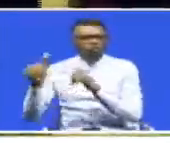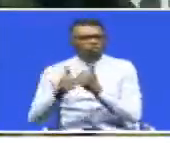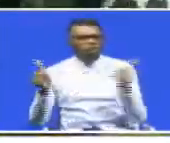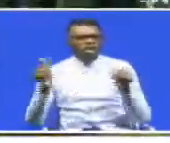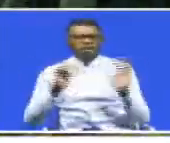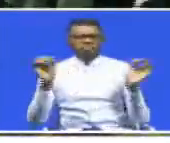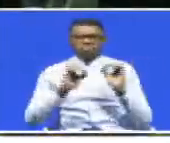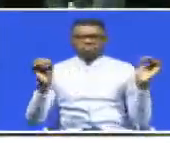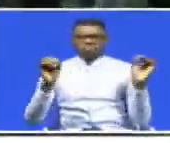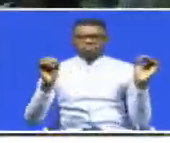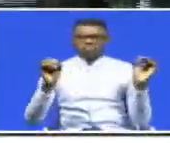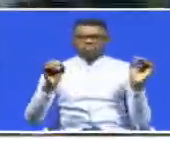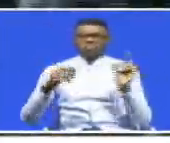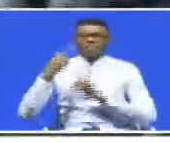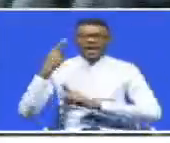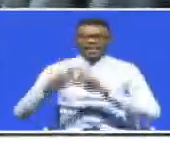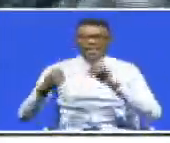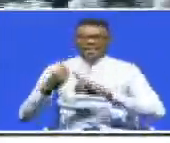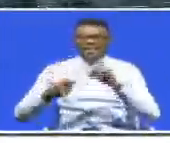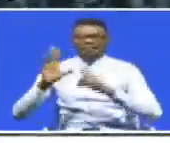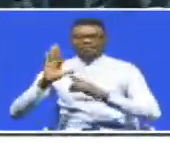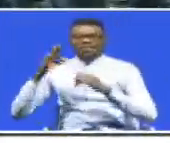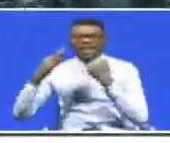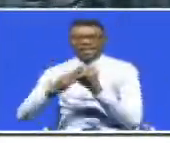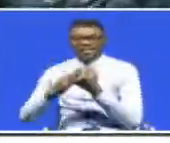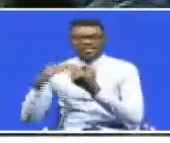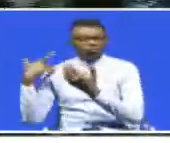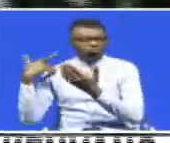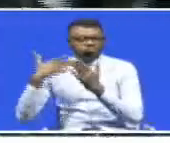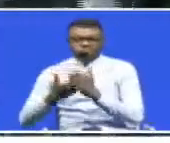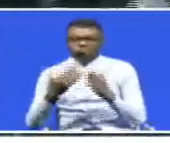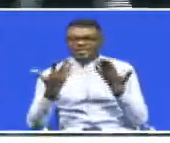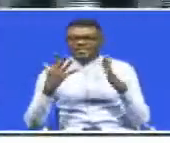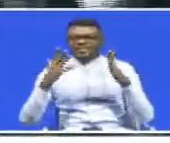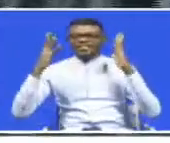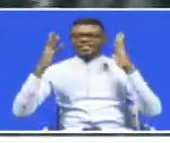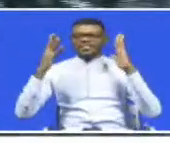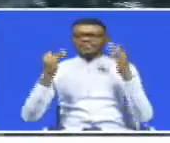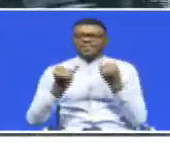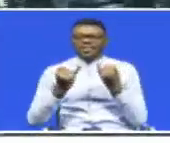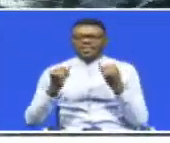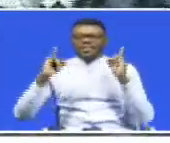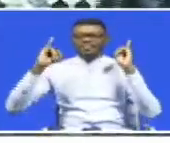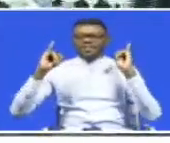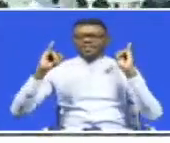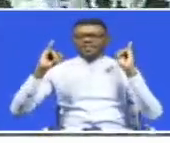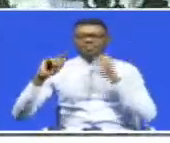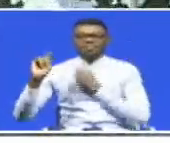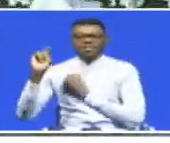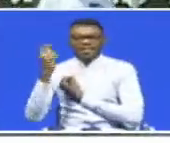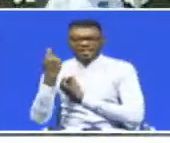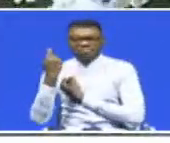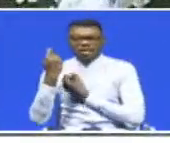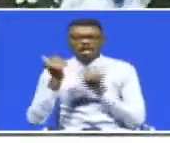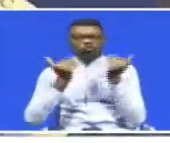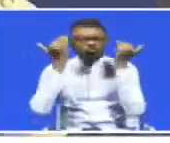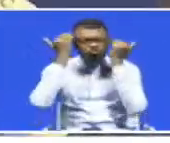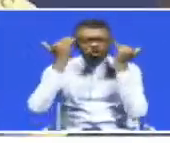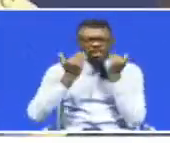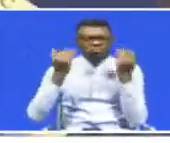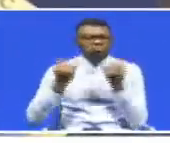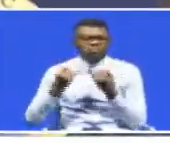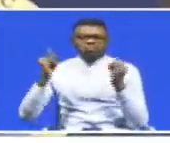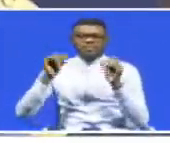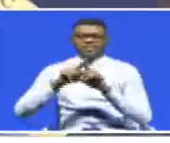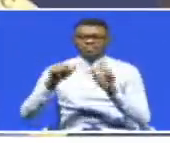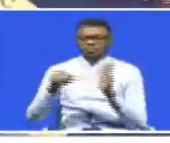On the 58th edition celebrating the independence of Kenya, the independence of judiciary is once again on trial.